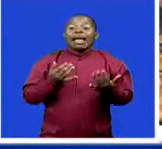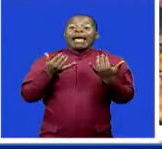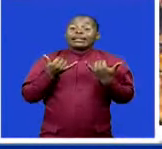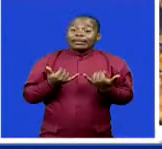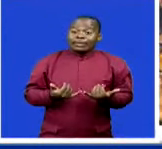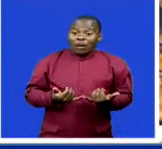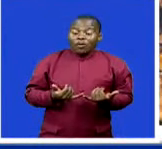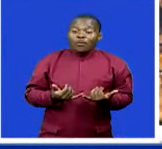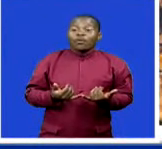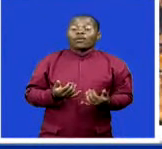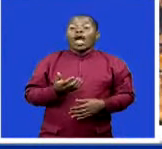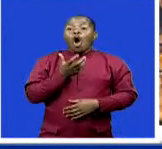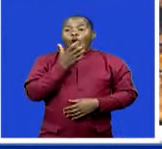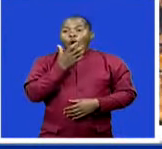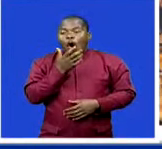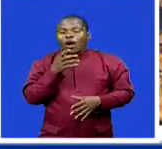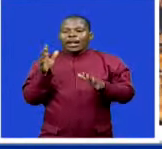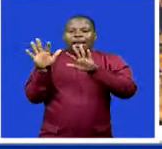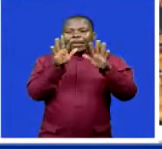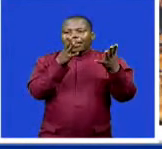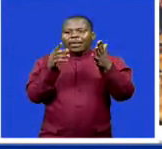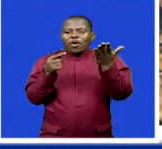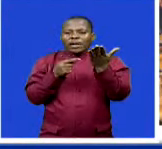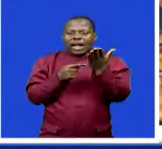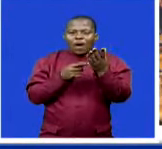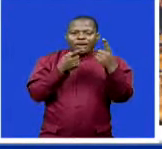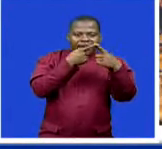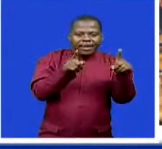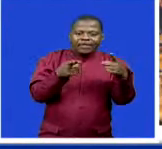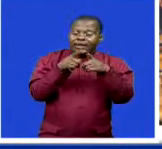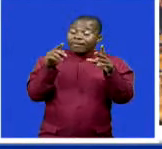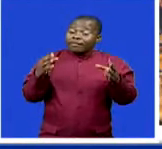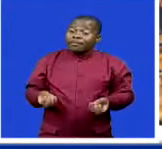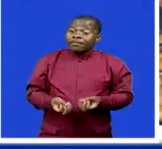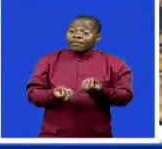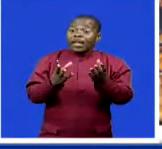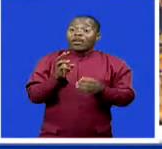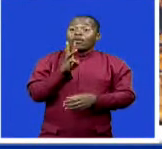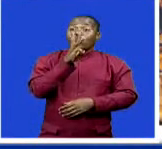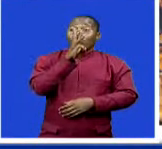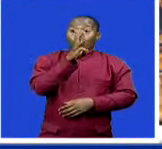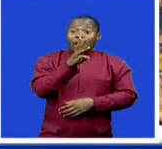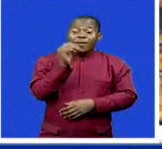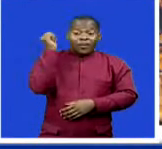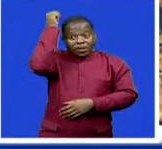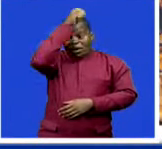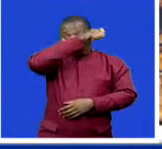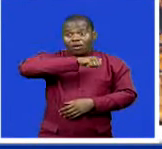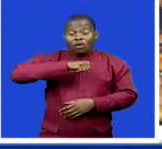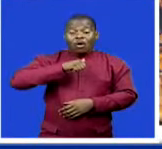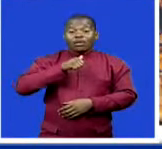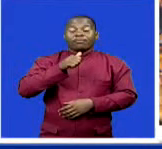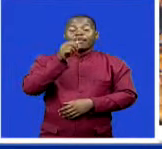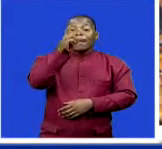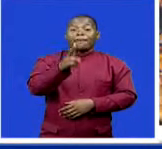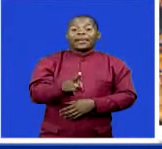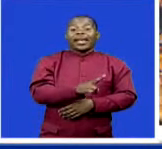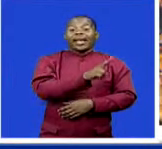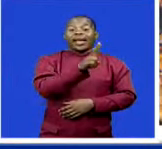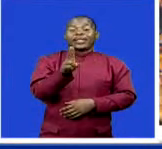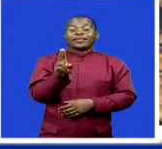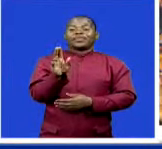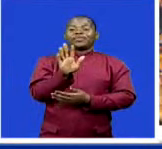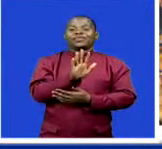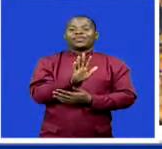Beautiful Kingdom of Eswatini, that's a wrap of our news bulletin at 8 at Eswatini TV. Thank you so much for choosing to stay with us. We shall cross over to the Weather Center